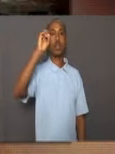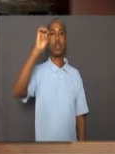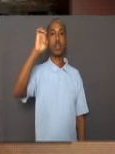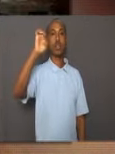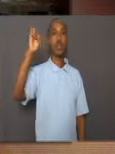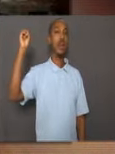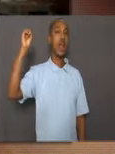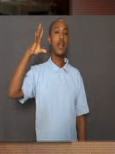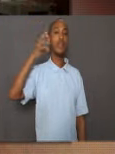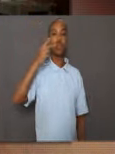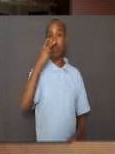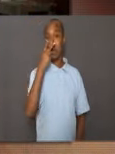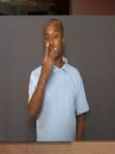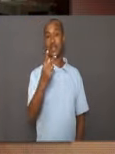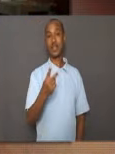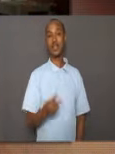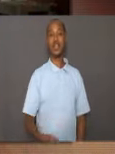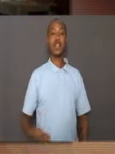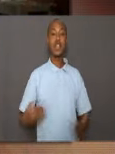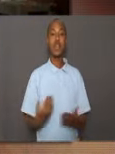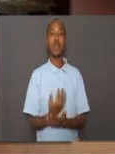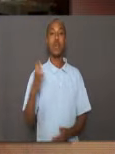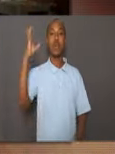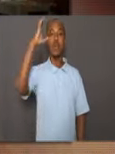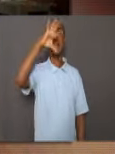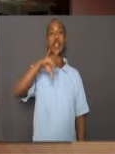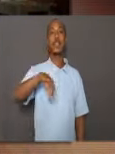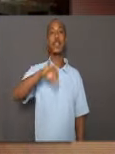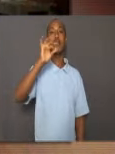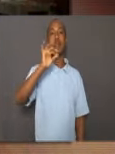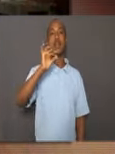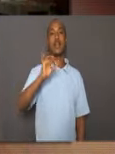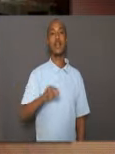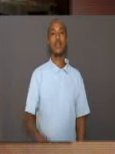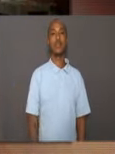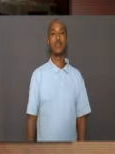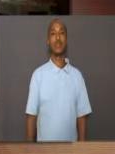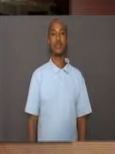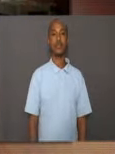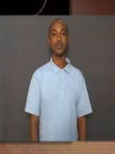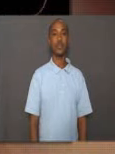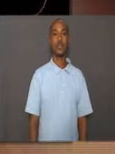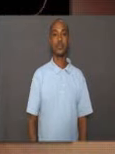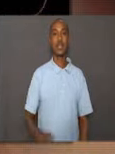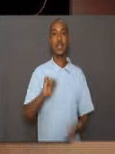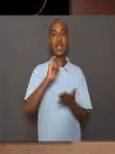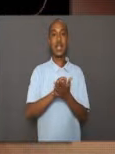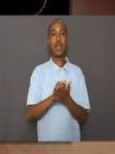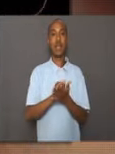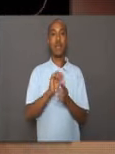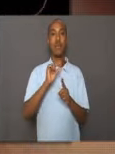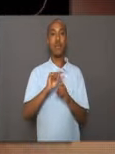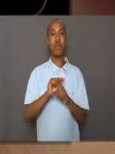to demonstrate a newly discovered phenomenon, that they were,